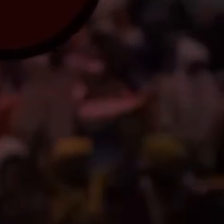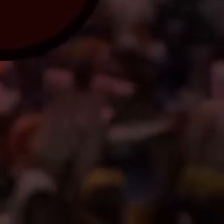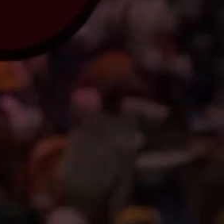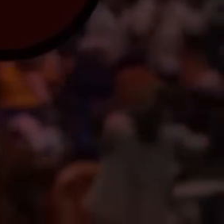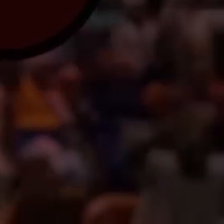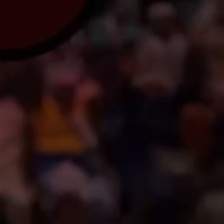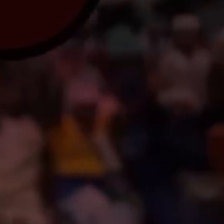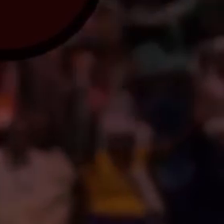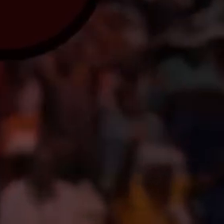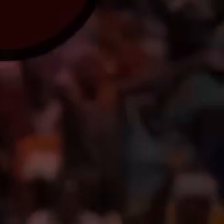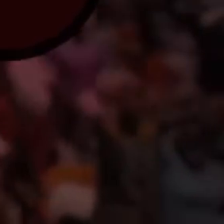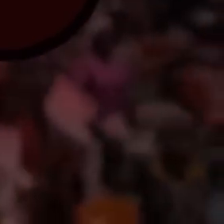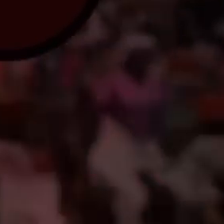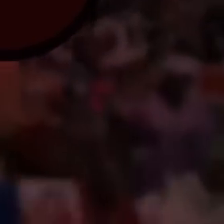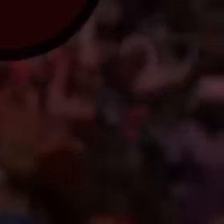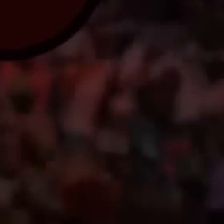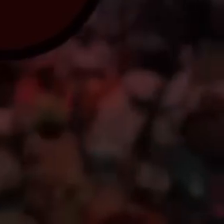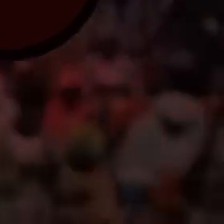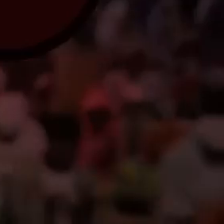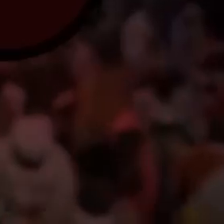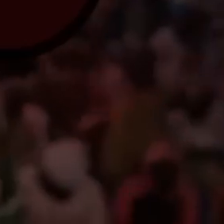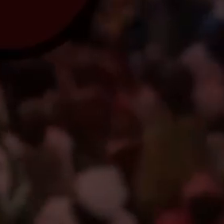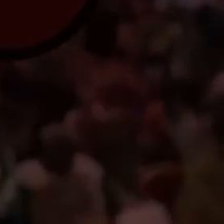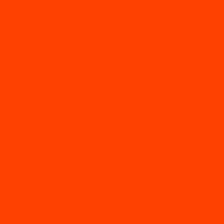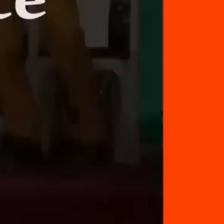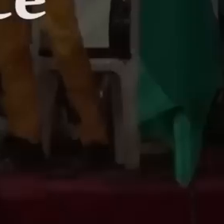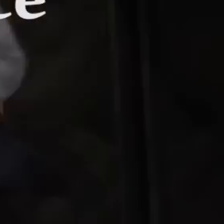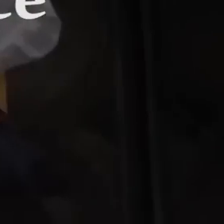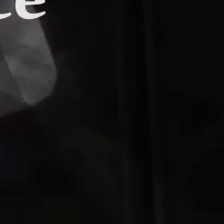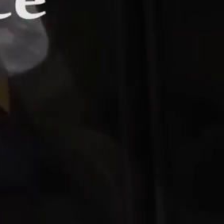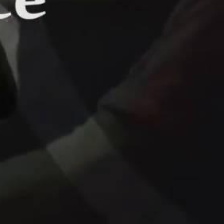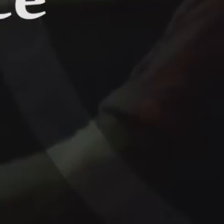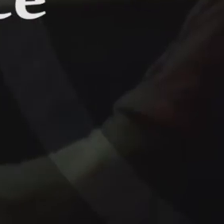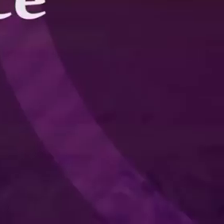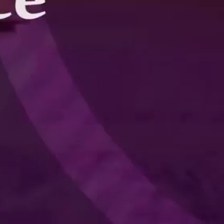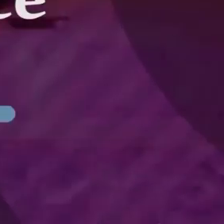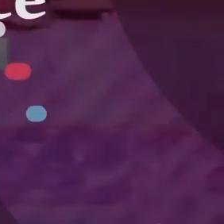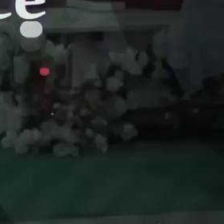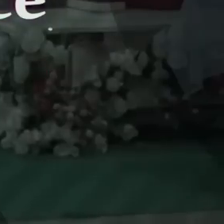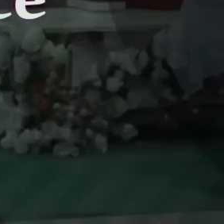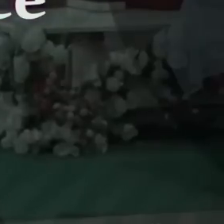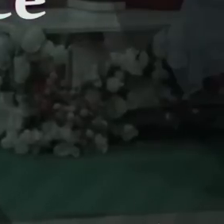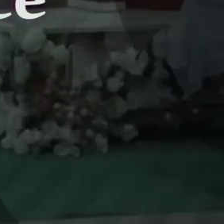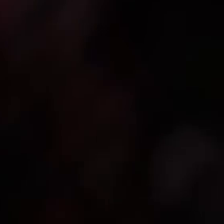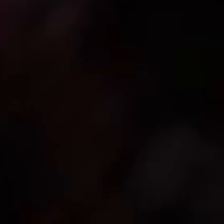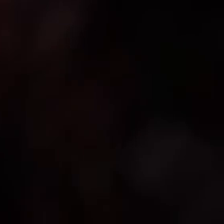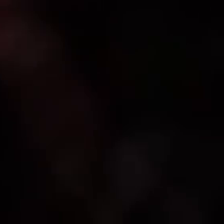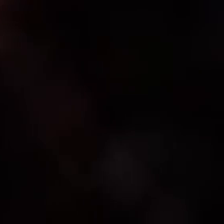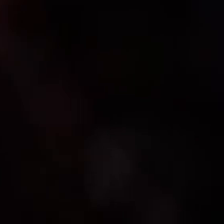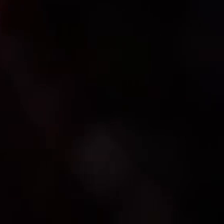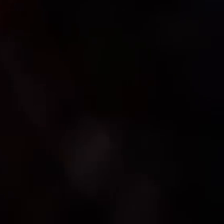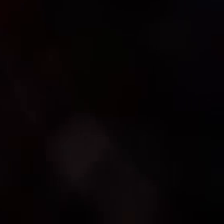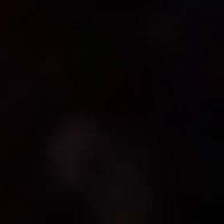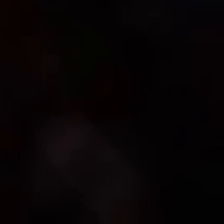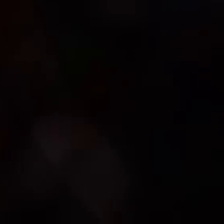player Wednesday June 21 Friday June 23 odun yi ato wa se dupe 21 yes baba se bi oba ni badon lojo